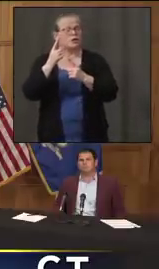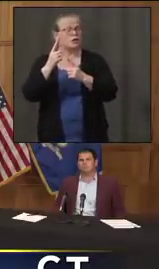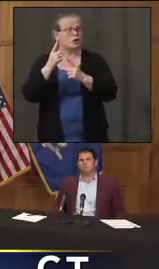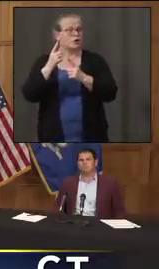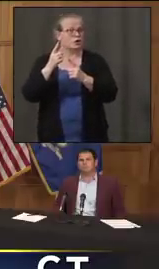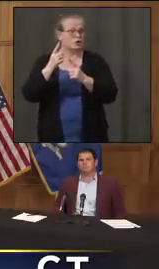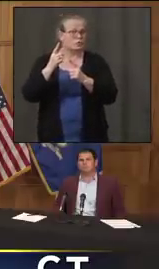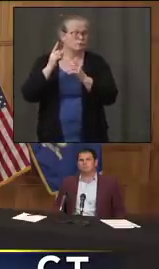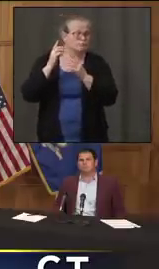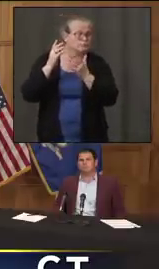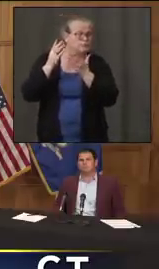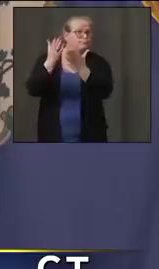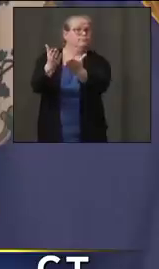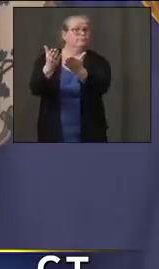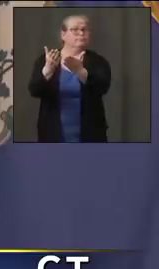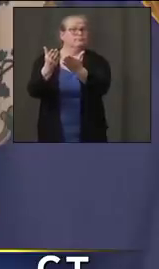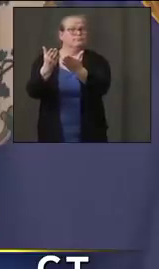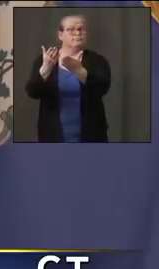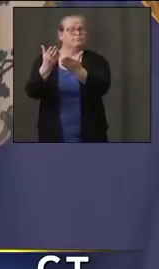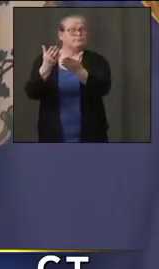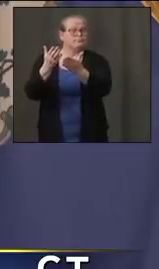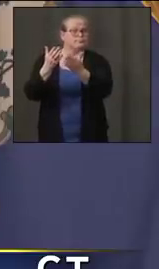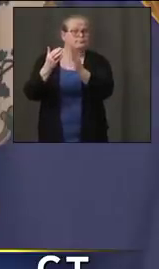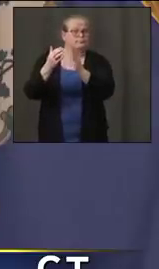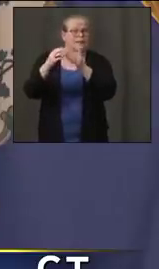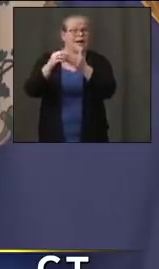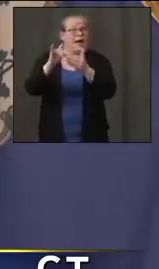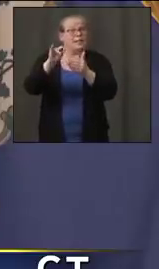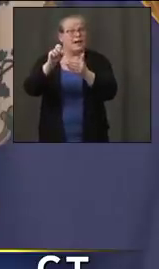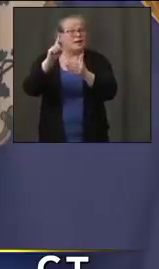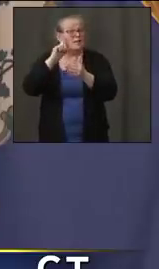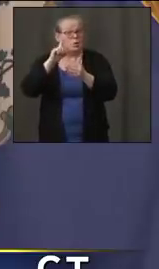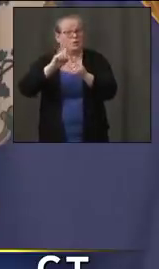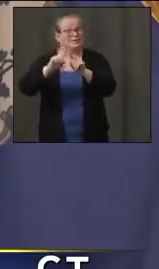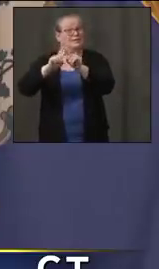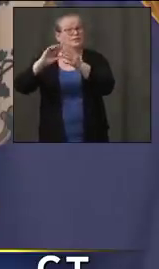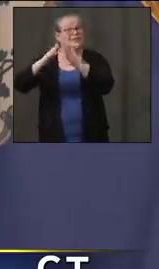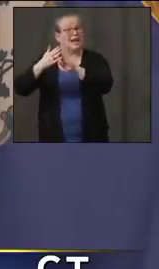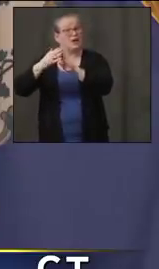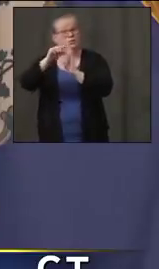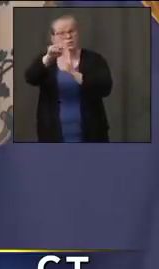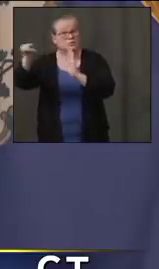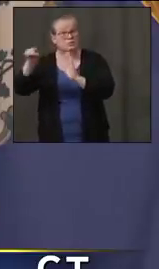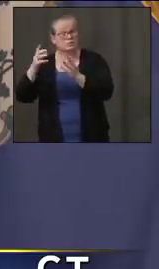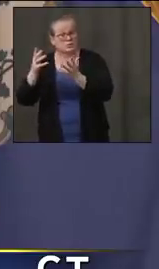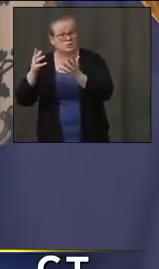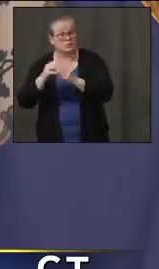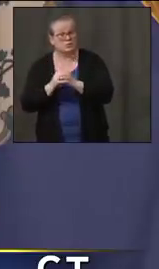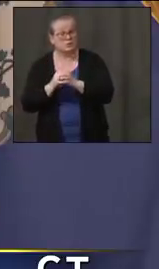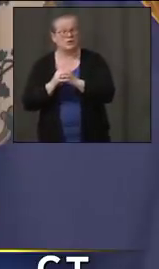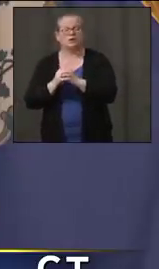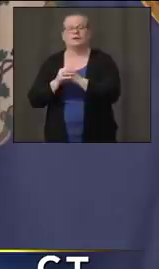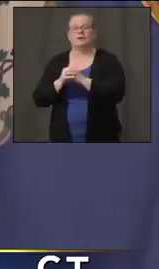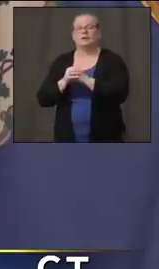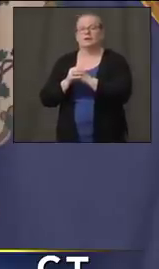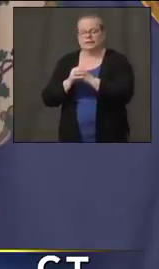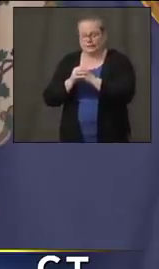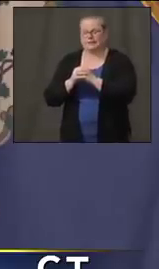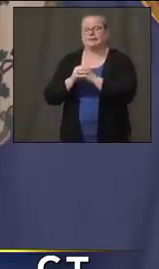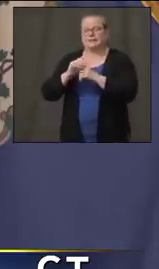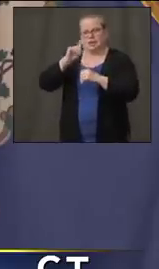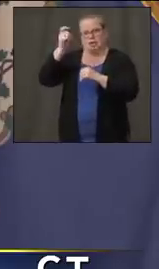municipalities? Yeah, Katie was on the phone, I think as early, probably this morning, with all the municipalities, talking